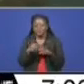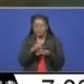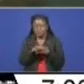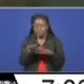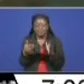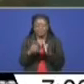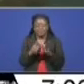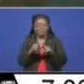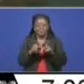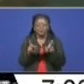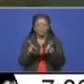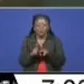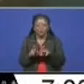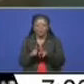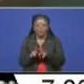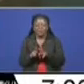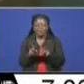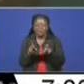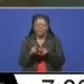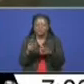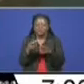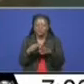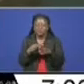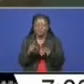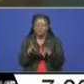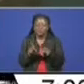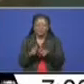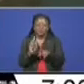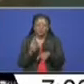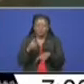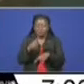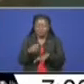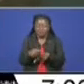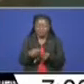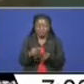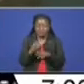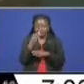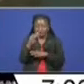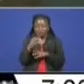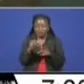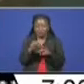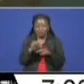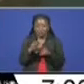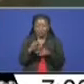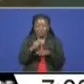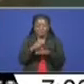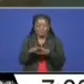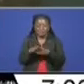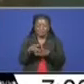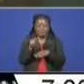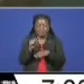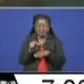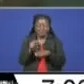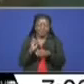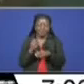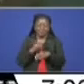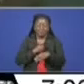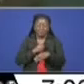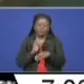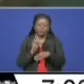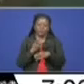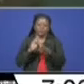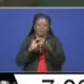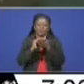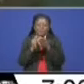it, but as soon as we press that forward or send button ourselves, we also